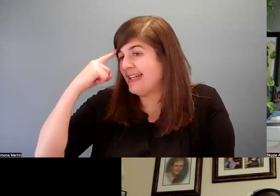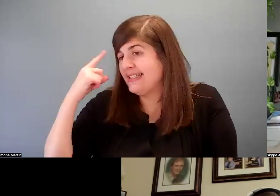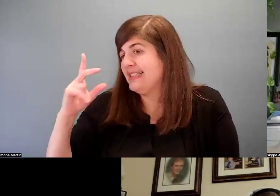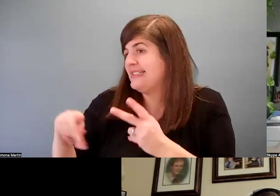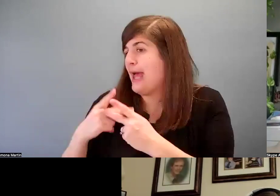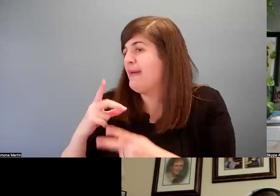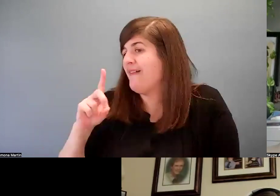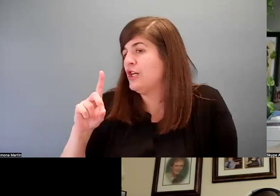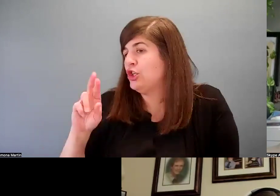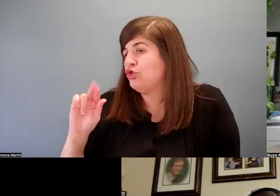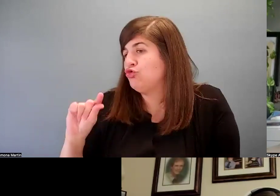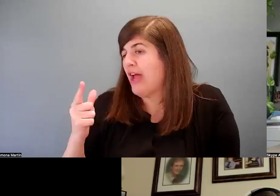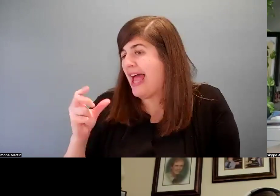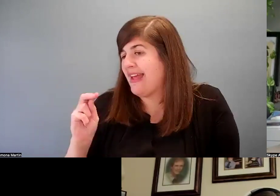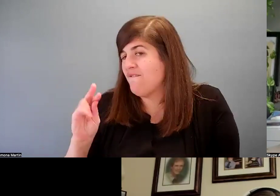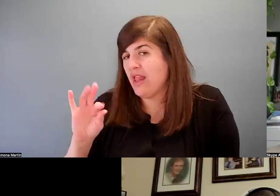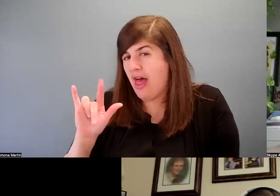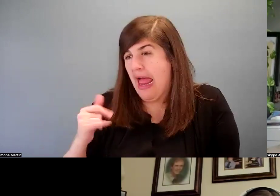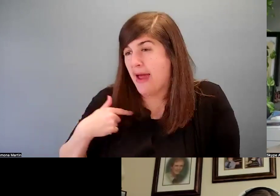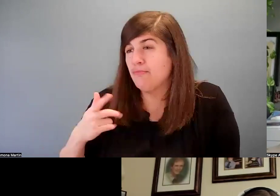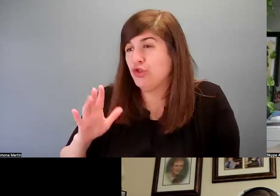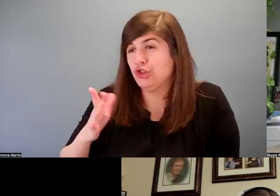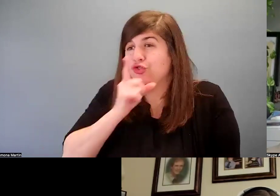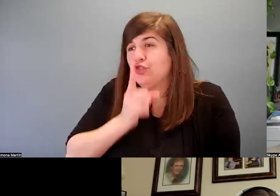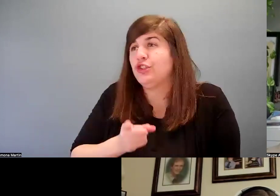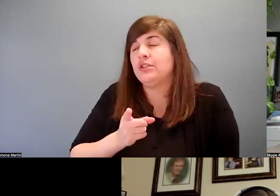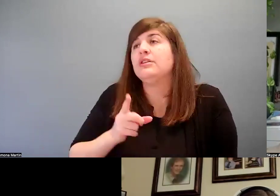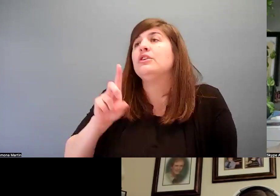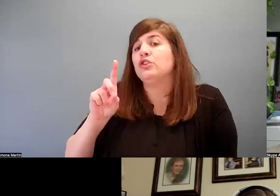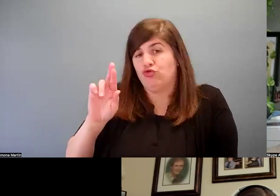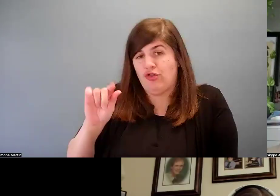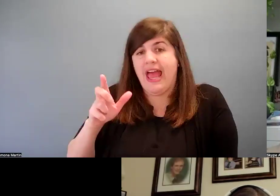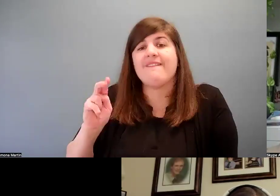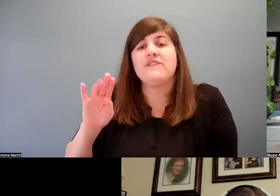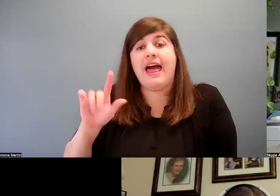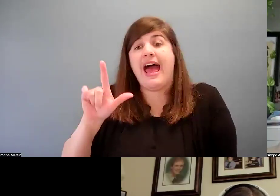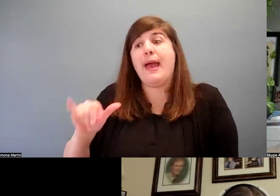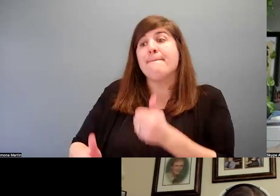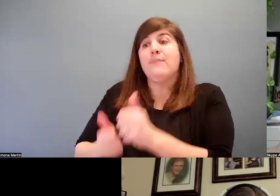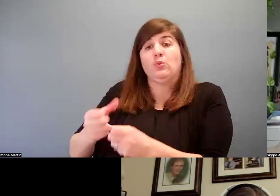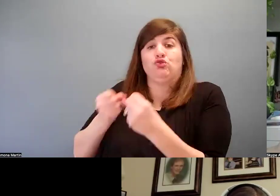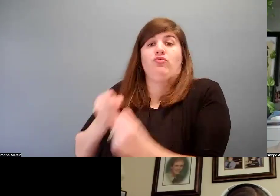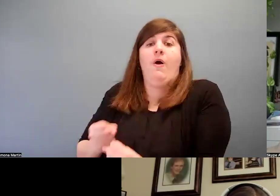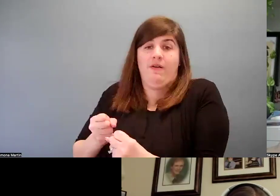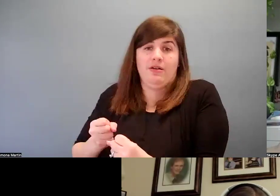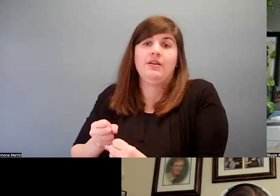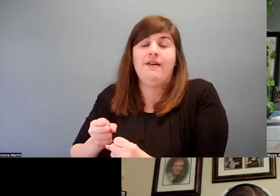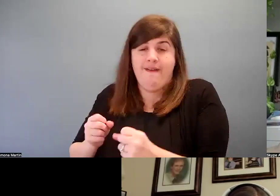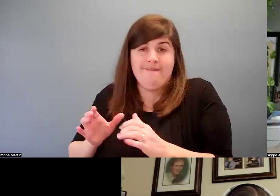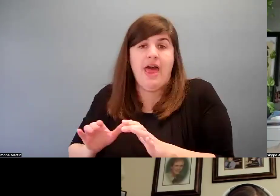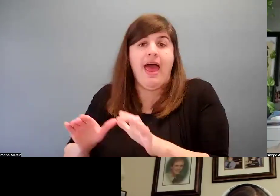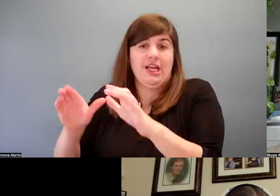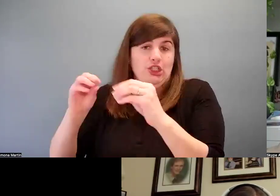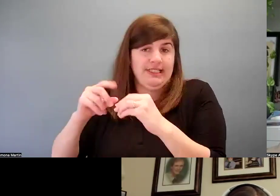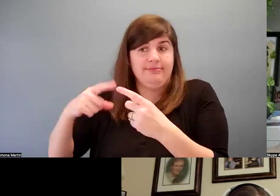of dragonfly. I'm pretty sure. The dragonflies are the strongest flyers in the insect